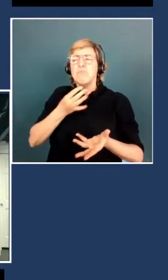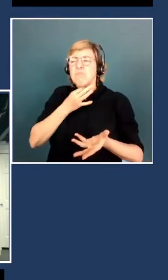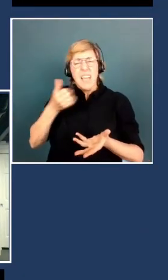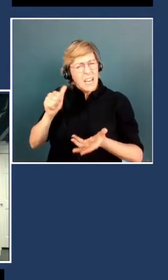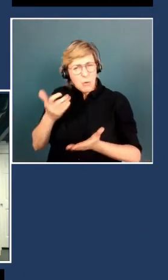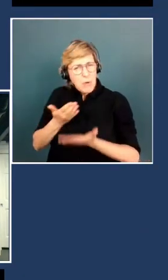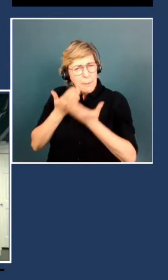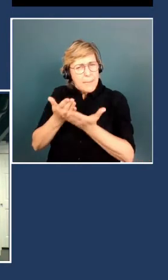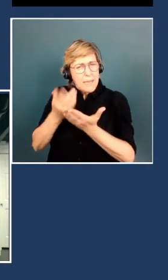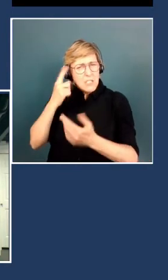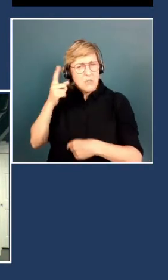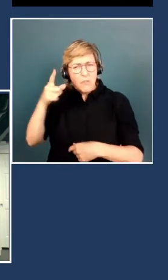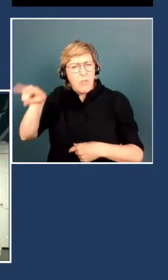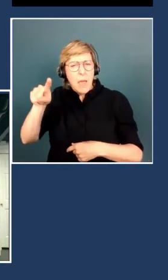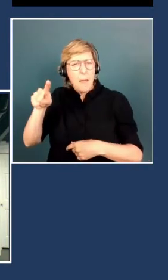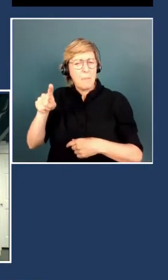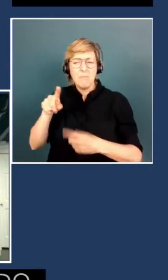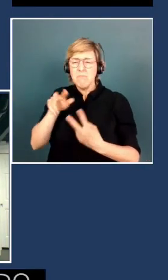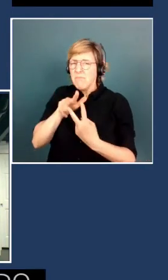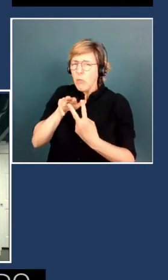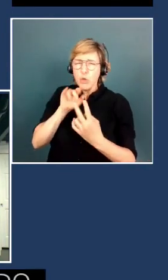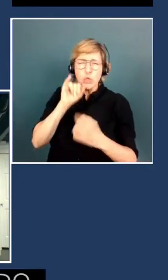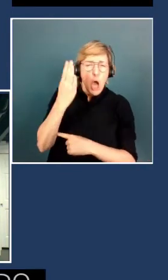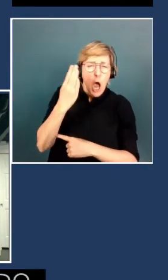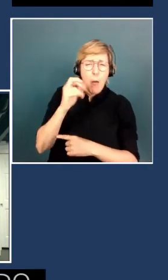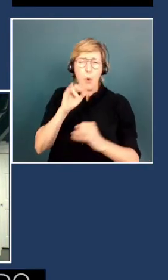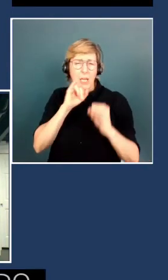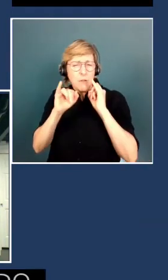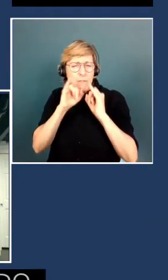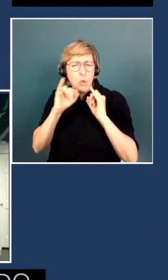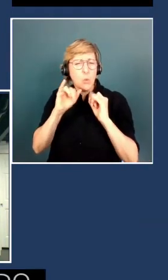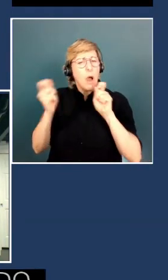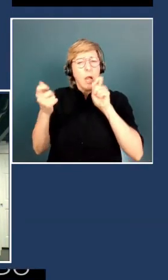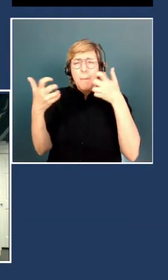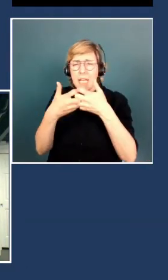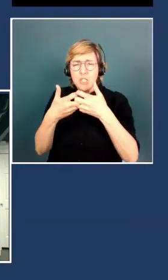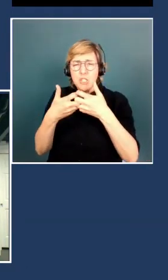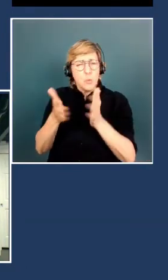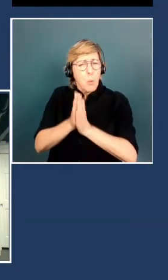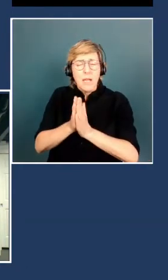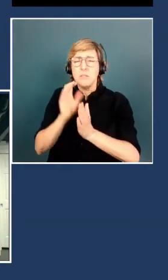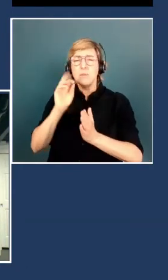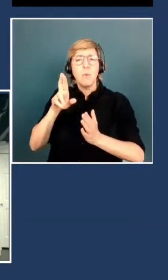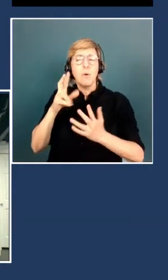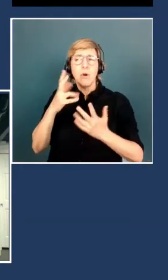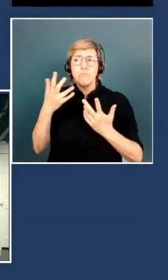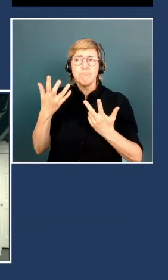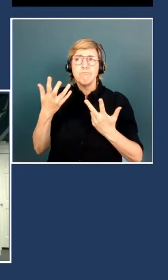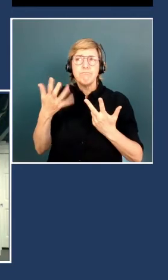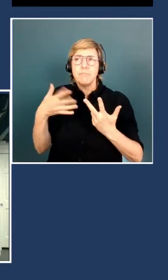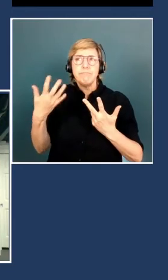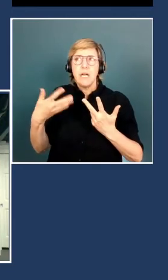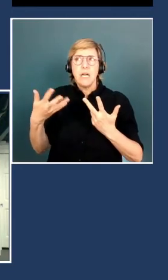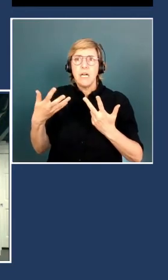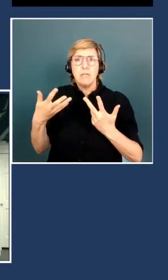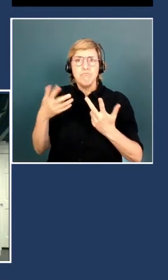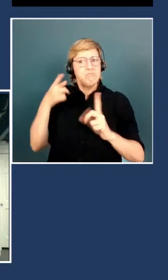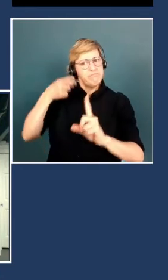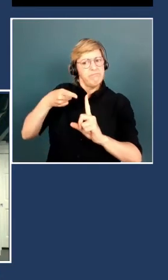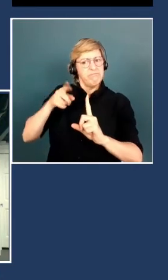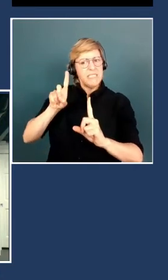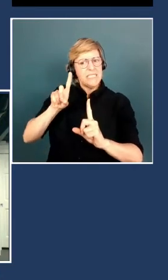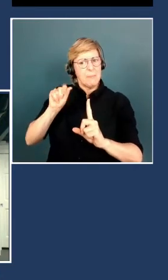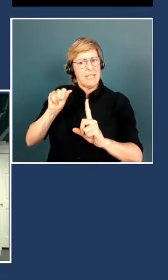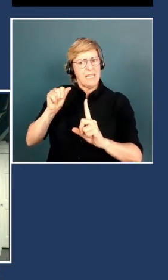them? If it's a job or an interview accommodation request, or specifically a disability that somebody